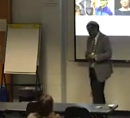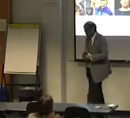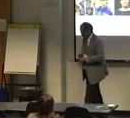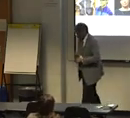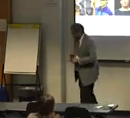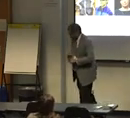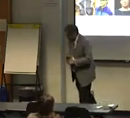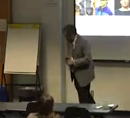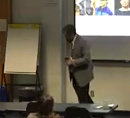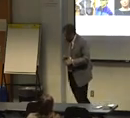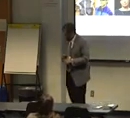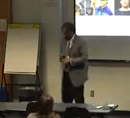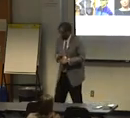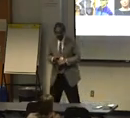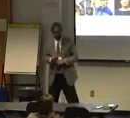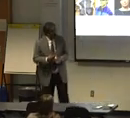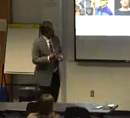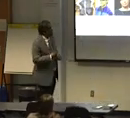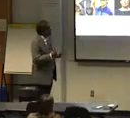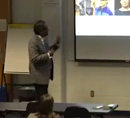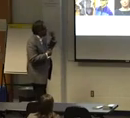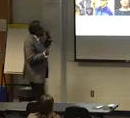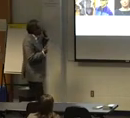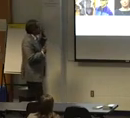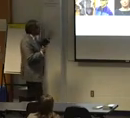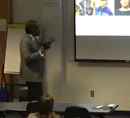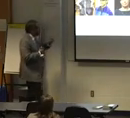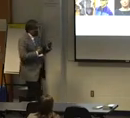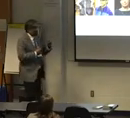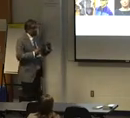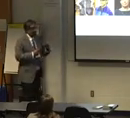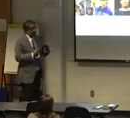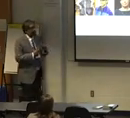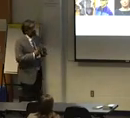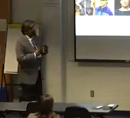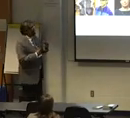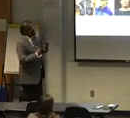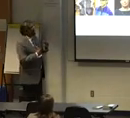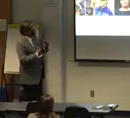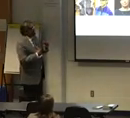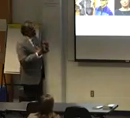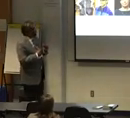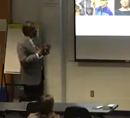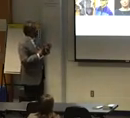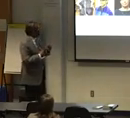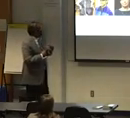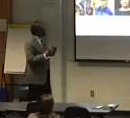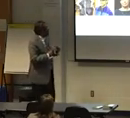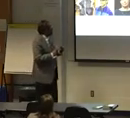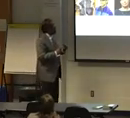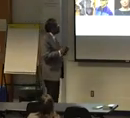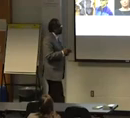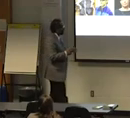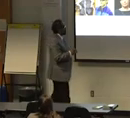the acting director of visitor experience, join us. I have to tell you that Parks